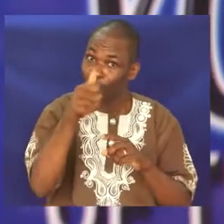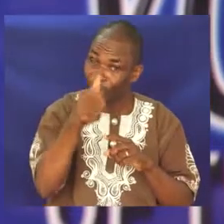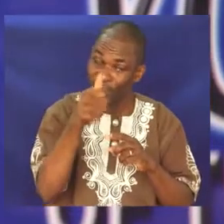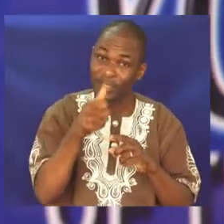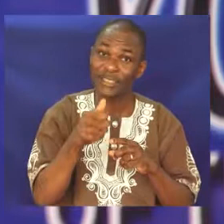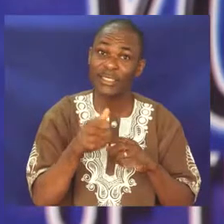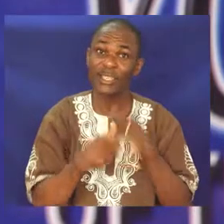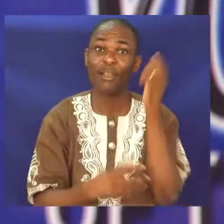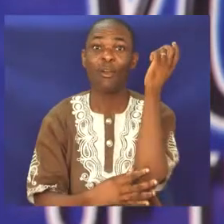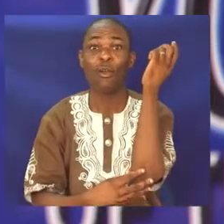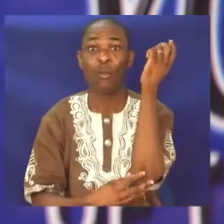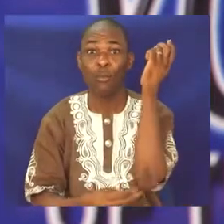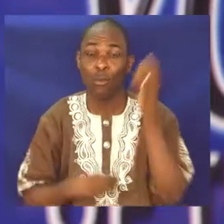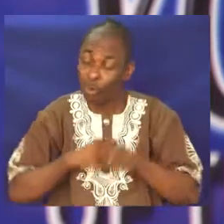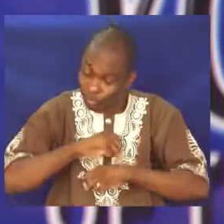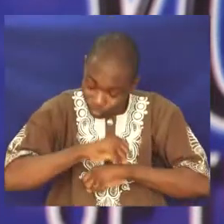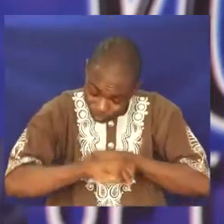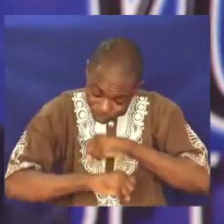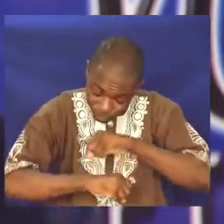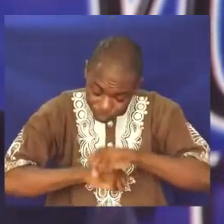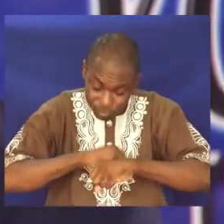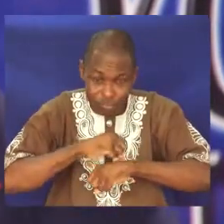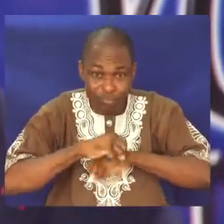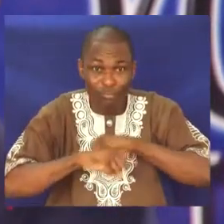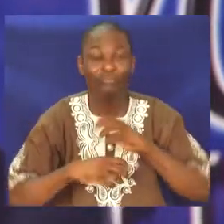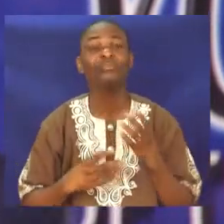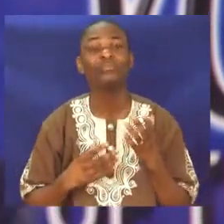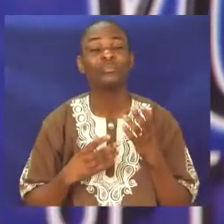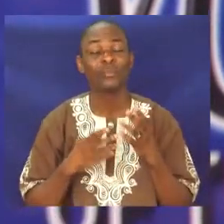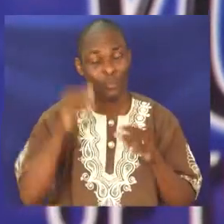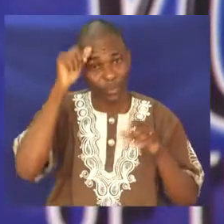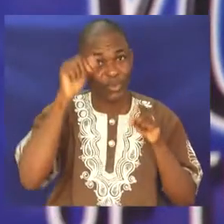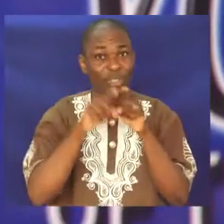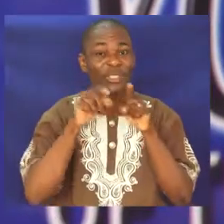walo in poverty. Bila papa ahotie me ena nopai